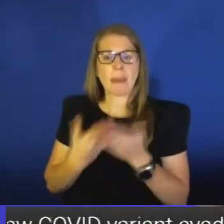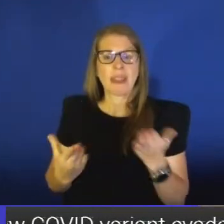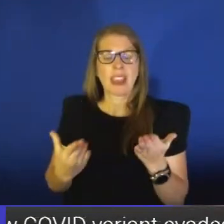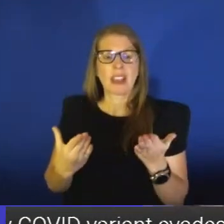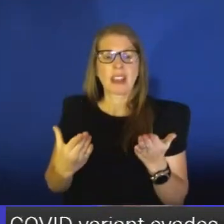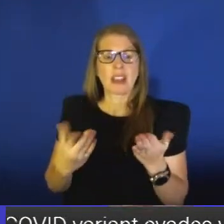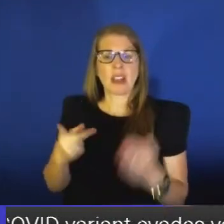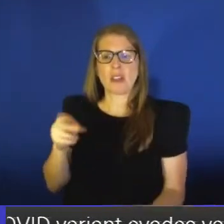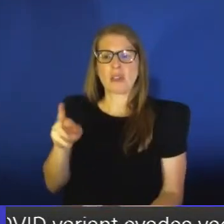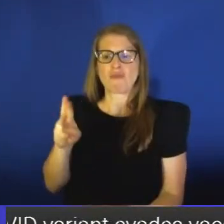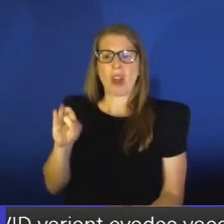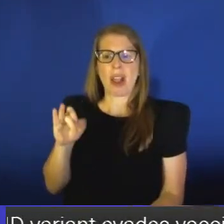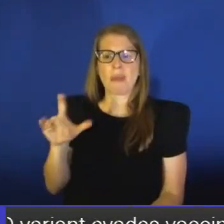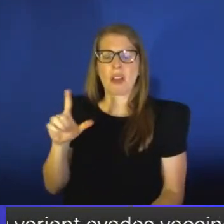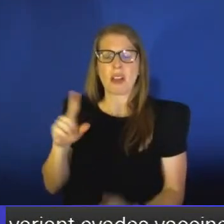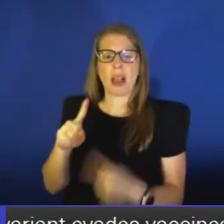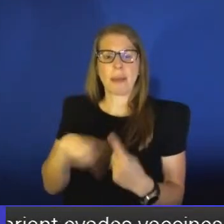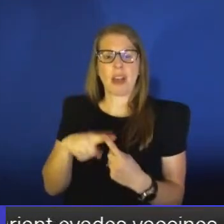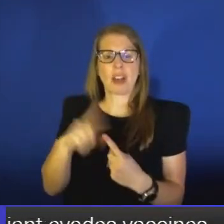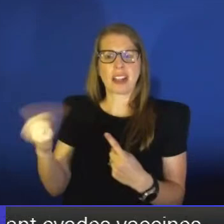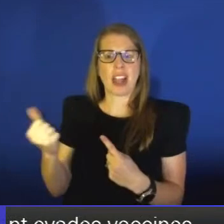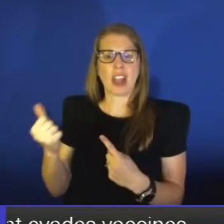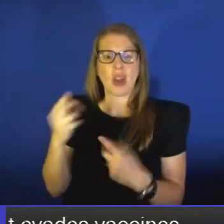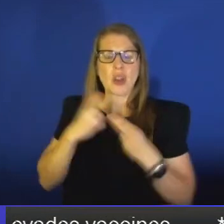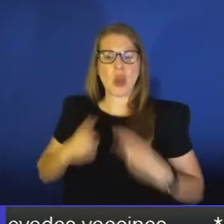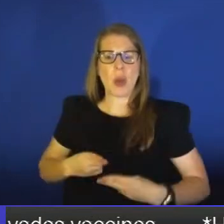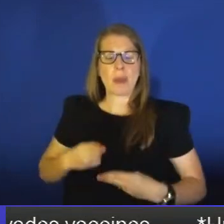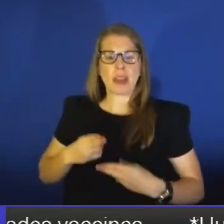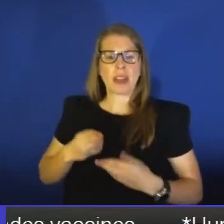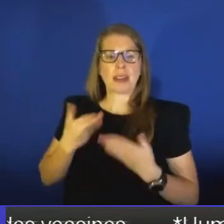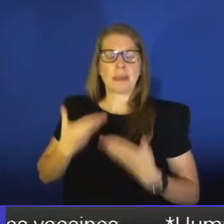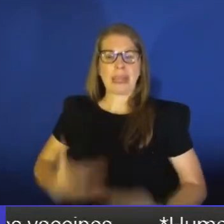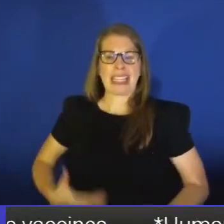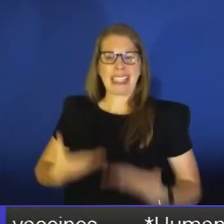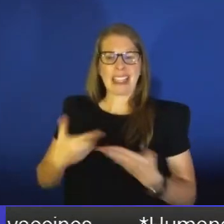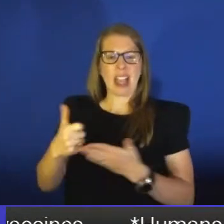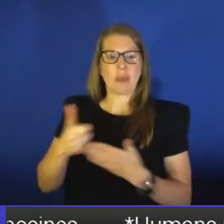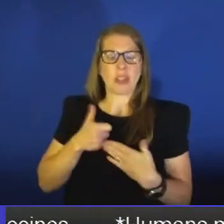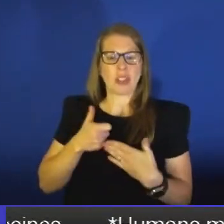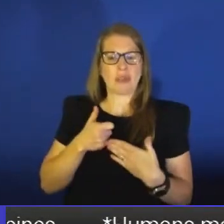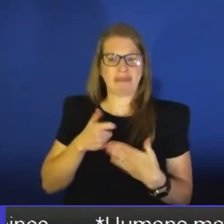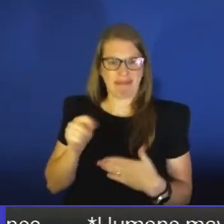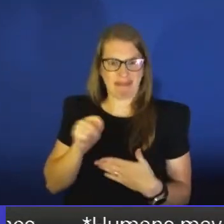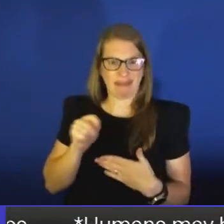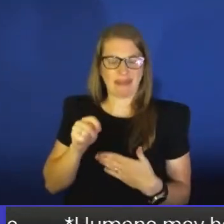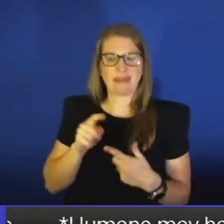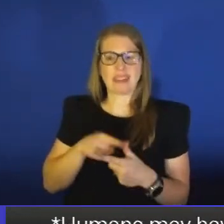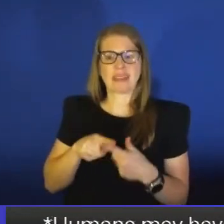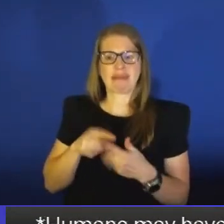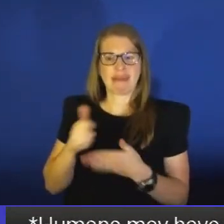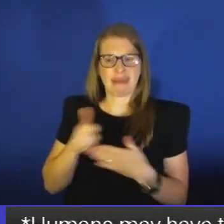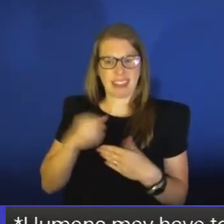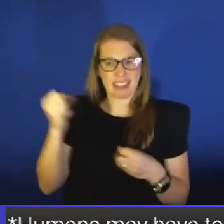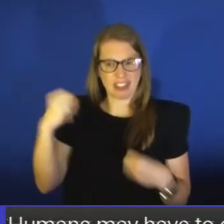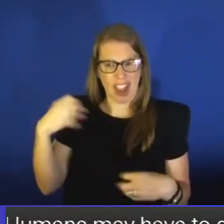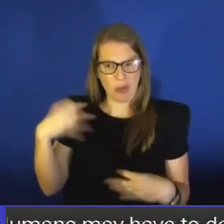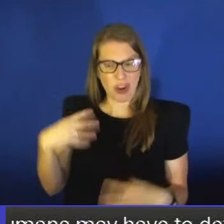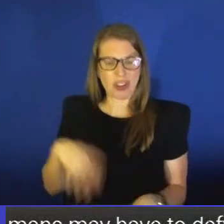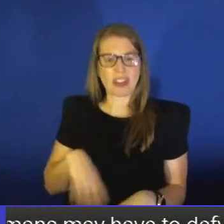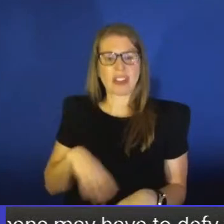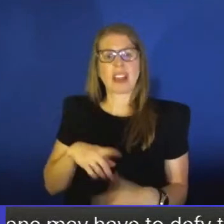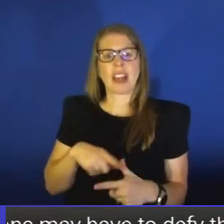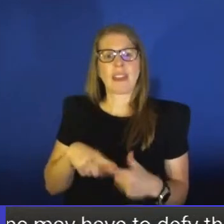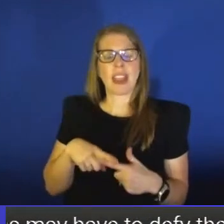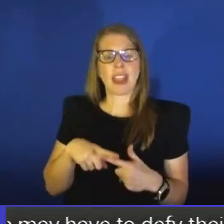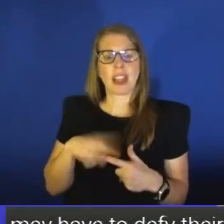about another human being you don't know helping you go to the restroom and helping you take a shower, and hearing